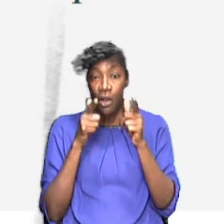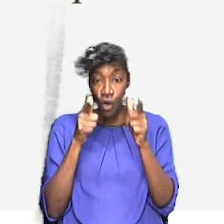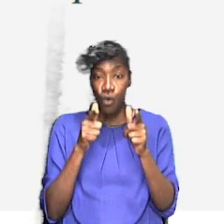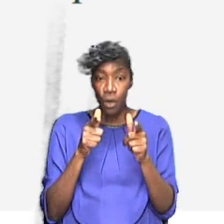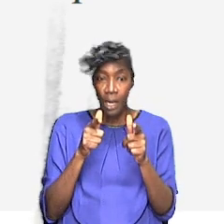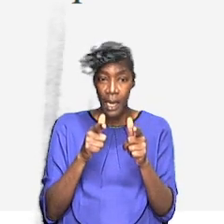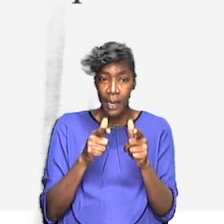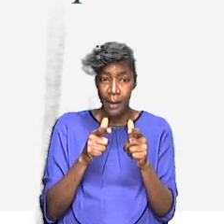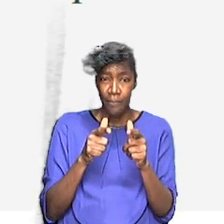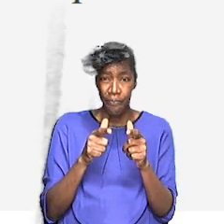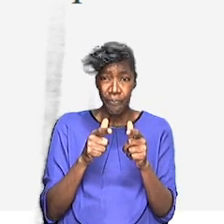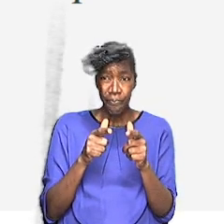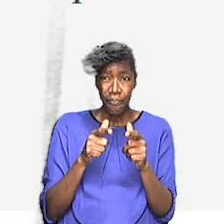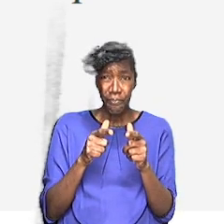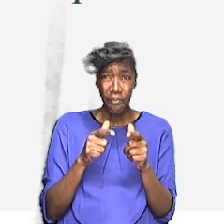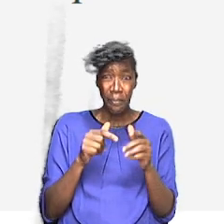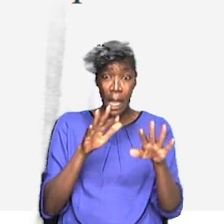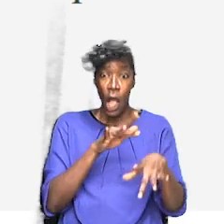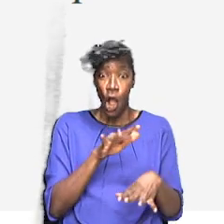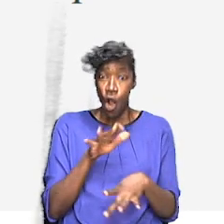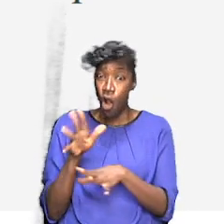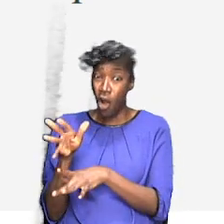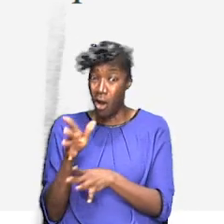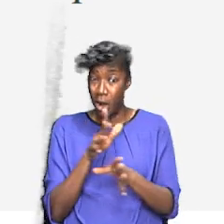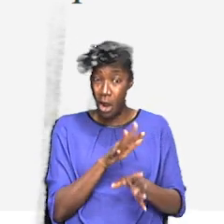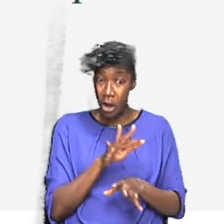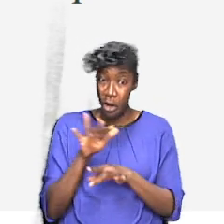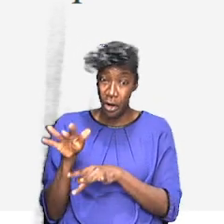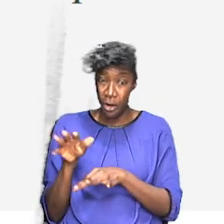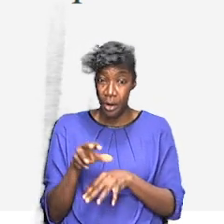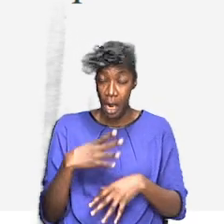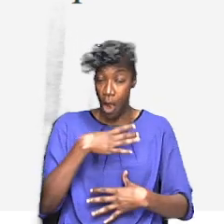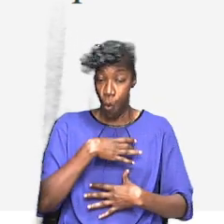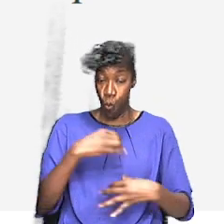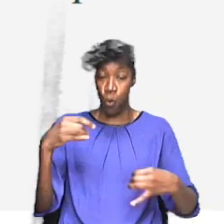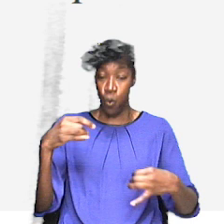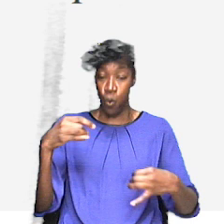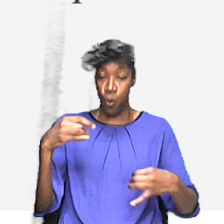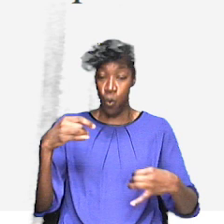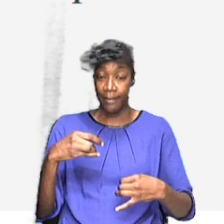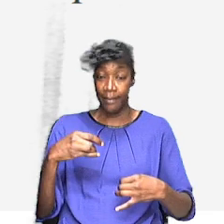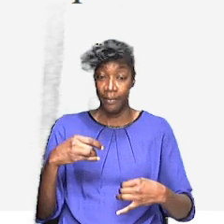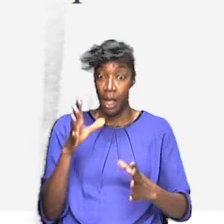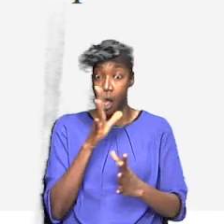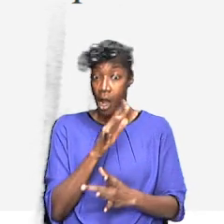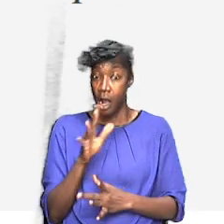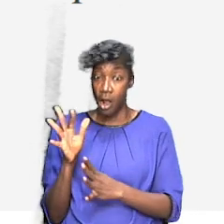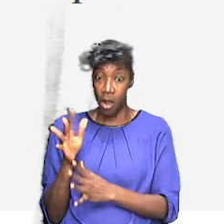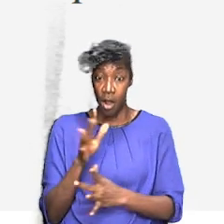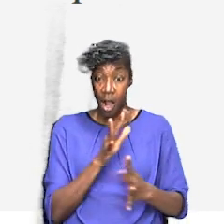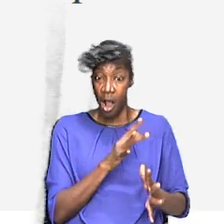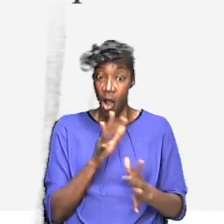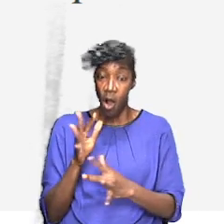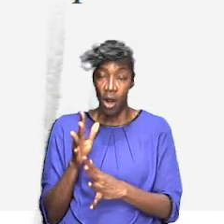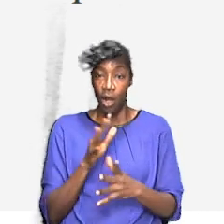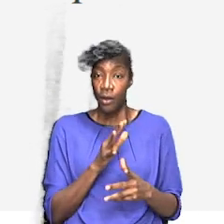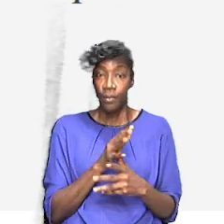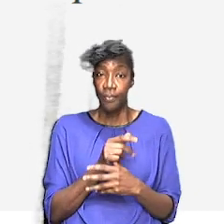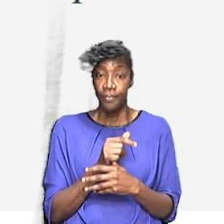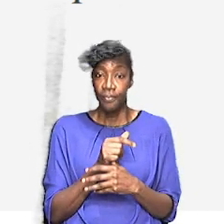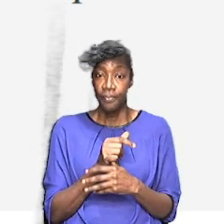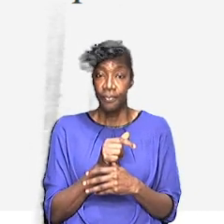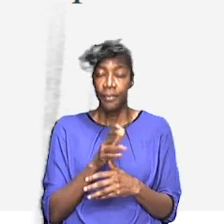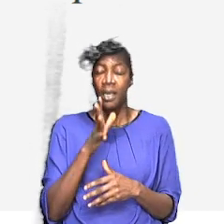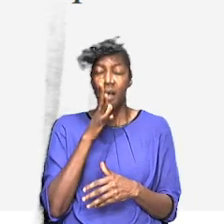marble in color. That's it, the type of color it had, like a whitish, marblish color. And the